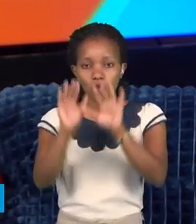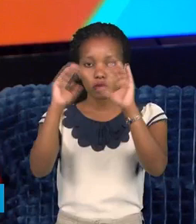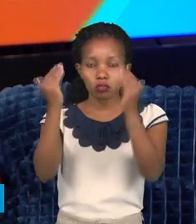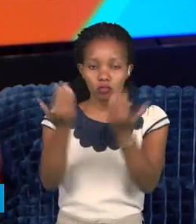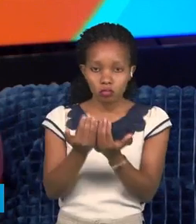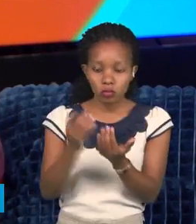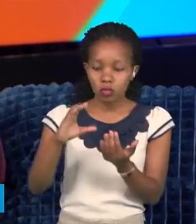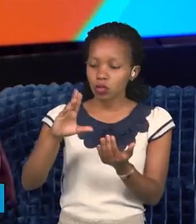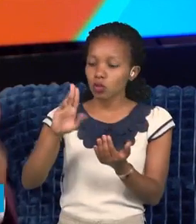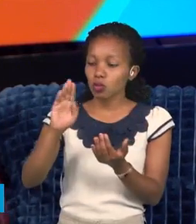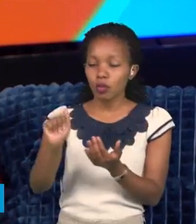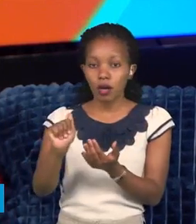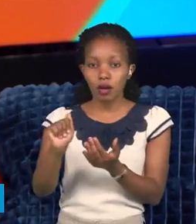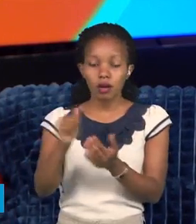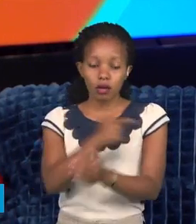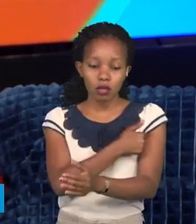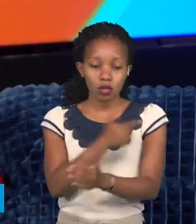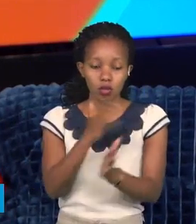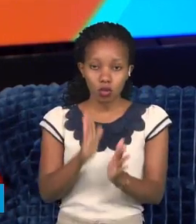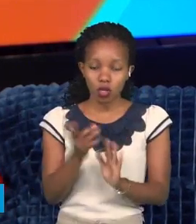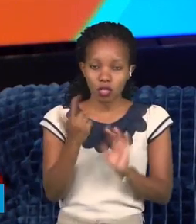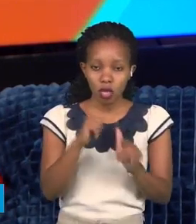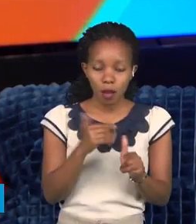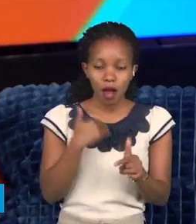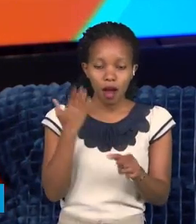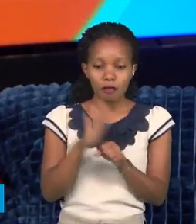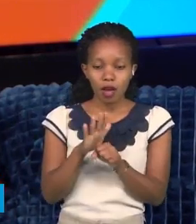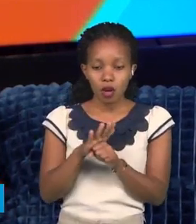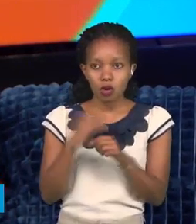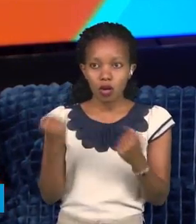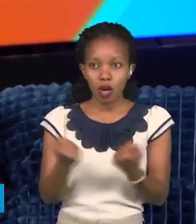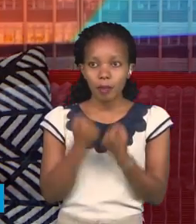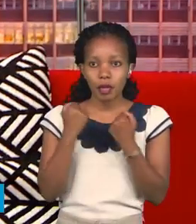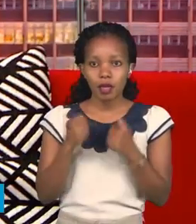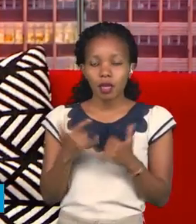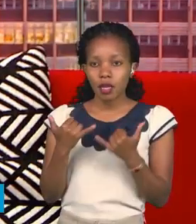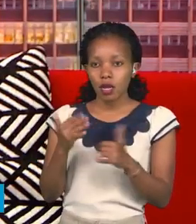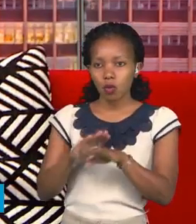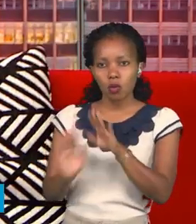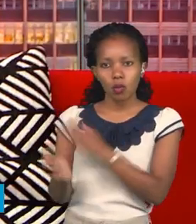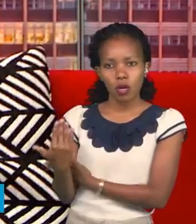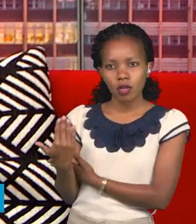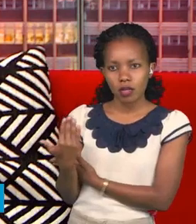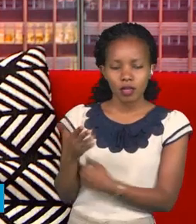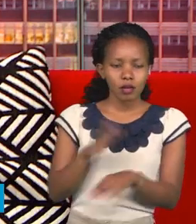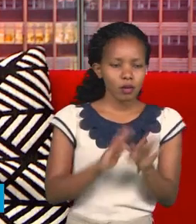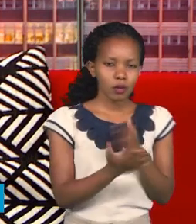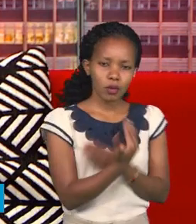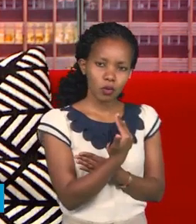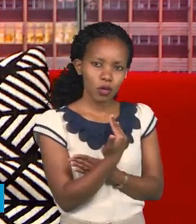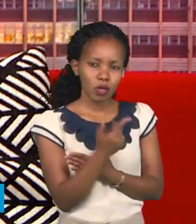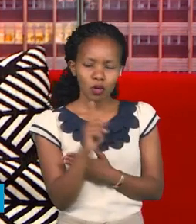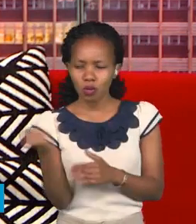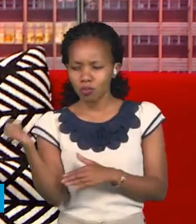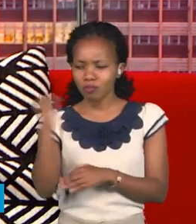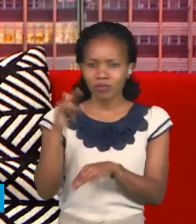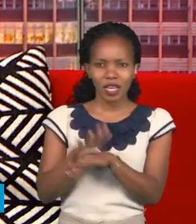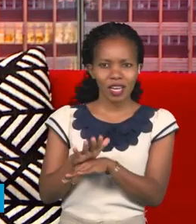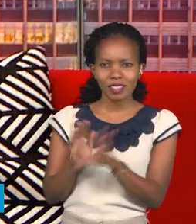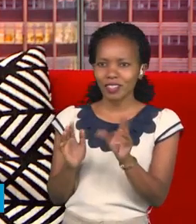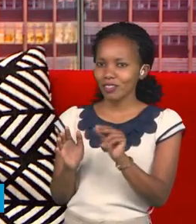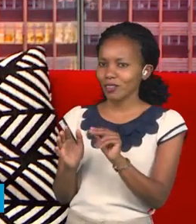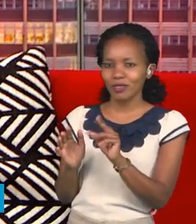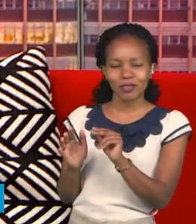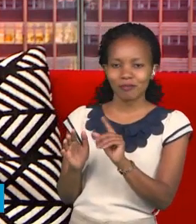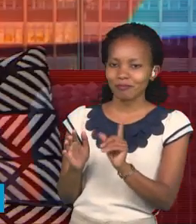doctors coming in, and trust me, there's so much happening. Prem, good morning. Good morning, Nick. I hope you're used to waking up this early. No, you